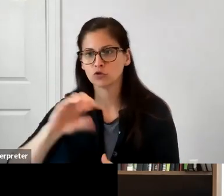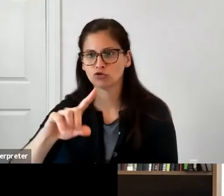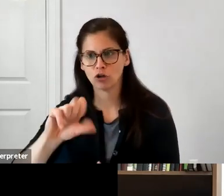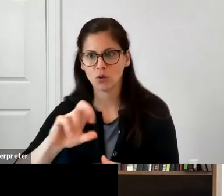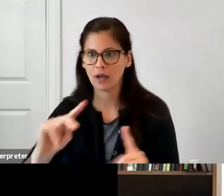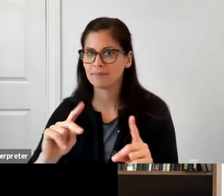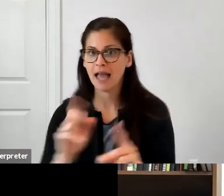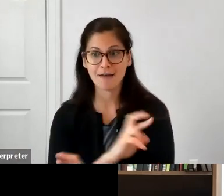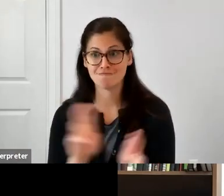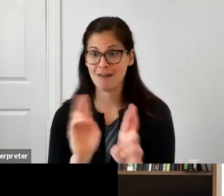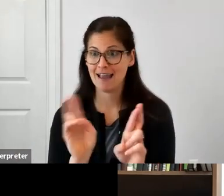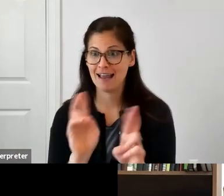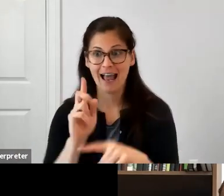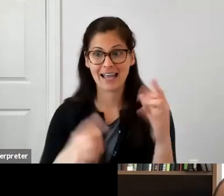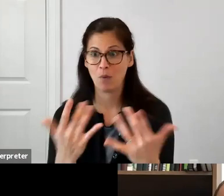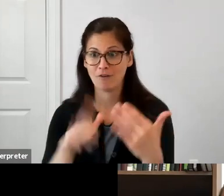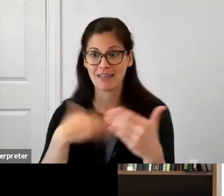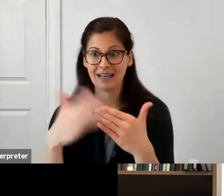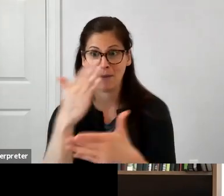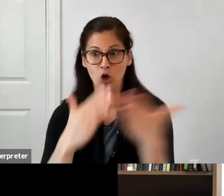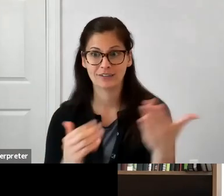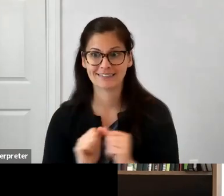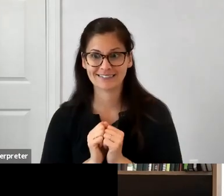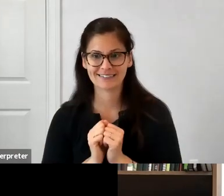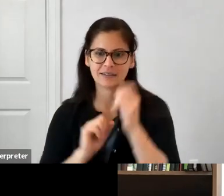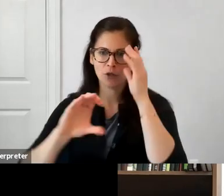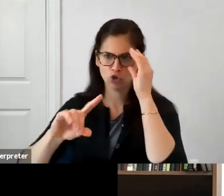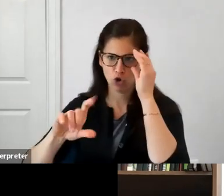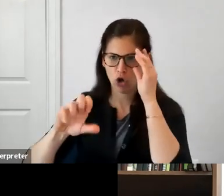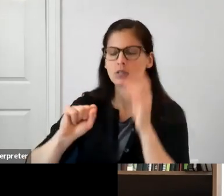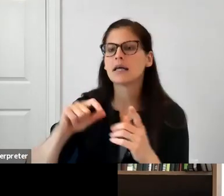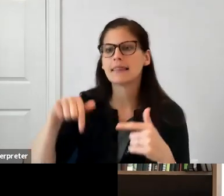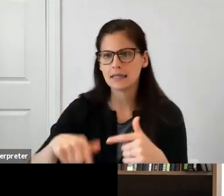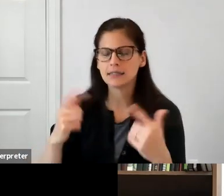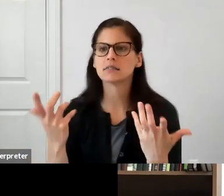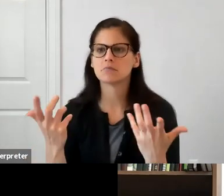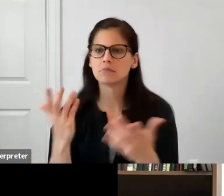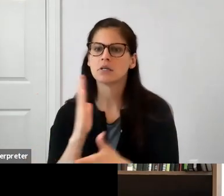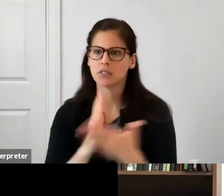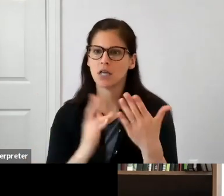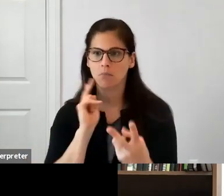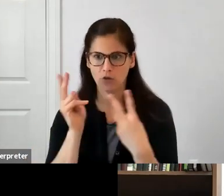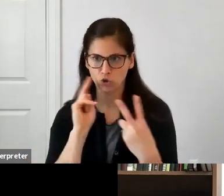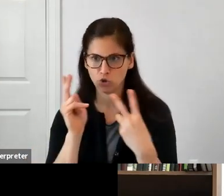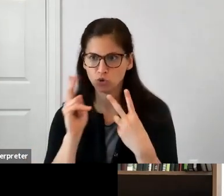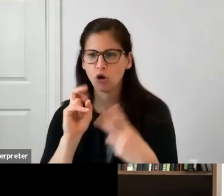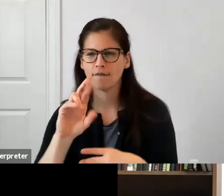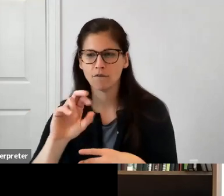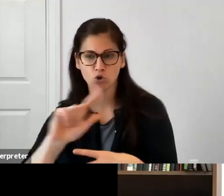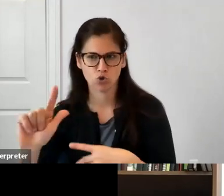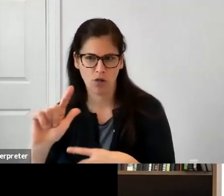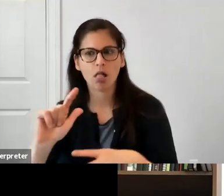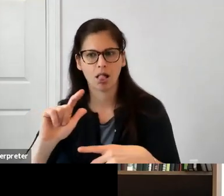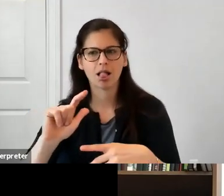I'm on the edge of my seat. I can't wait for the next part. So this is where some of this virtual experimenting comes into